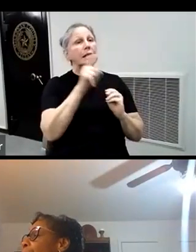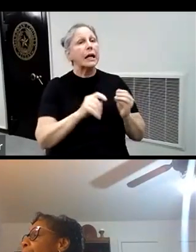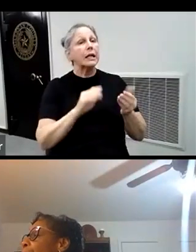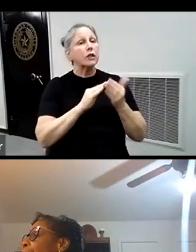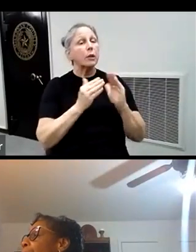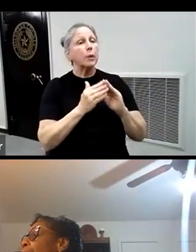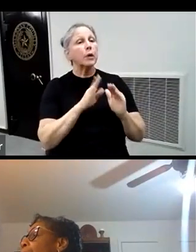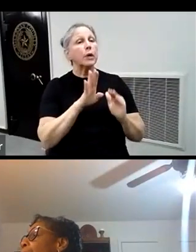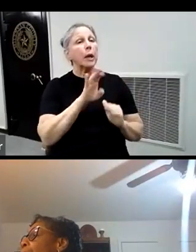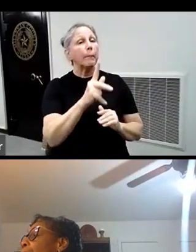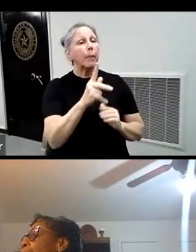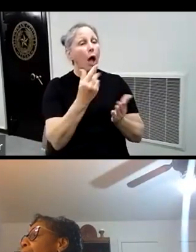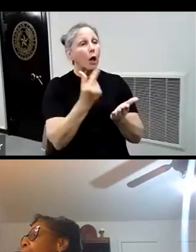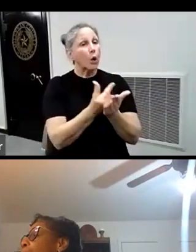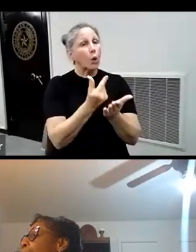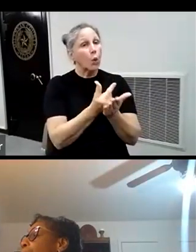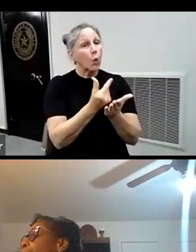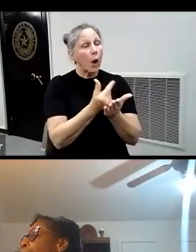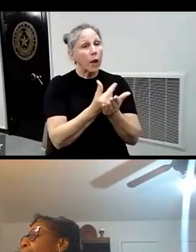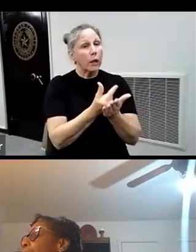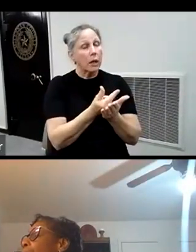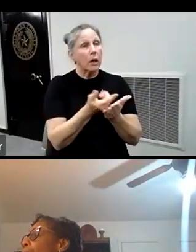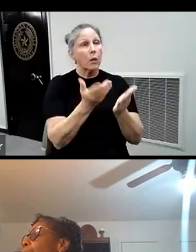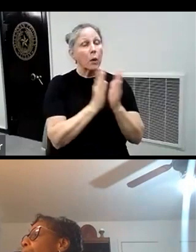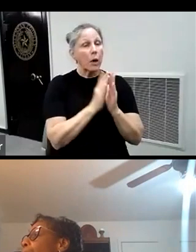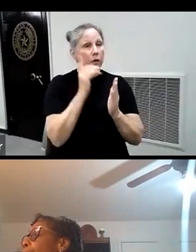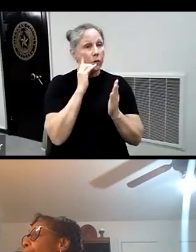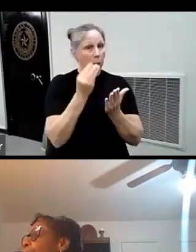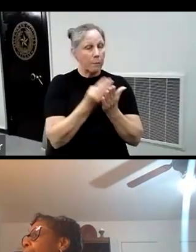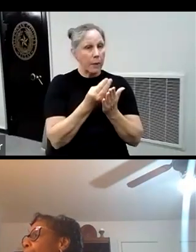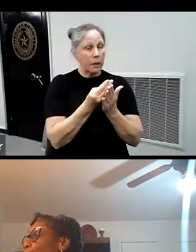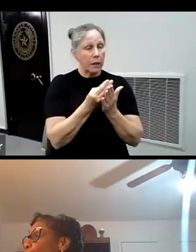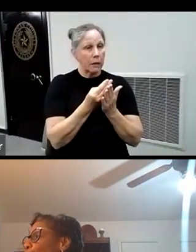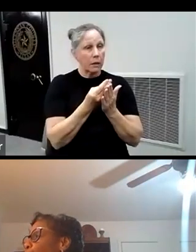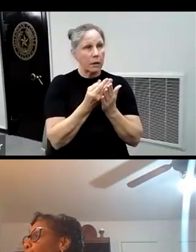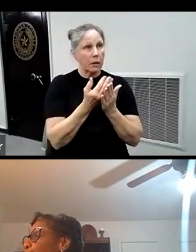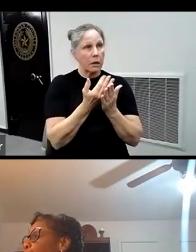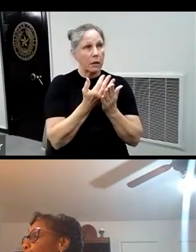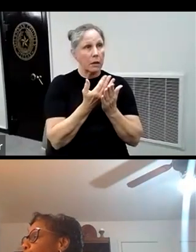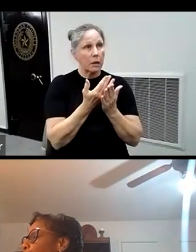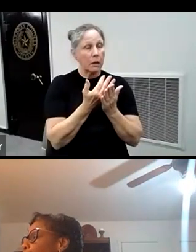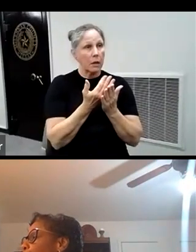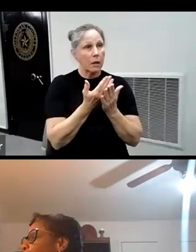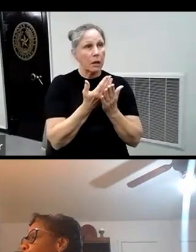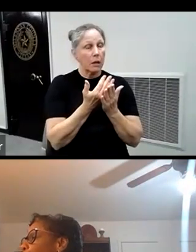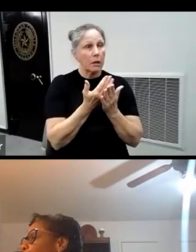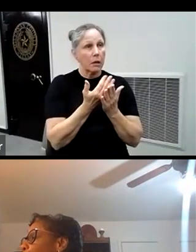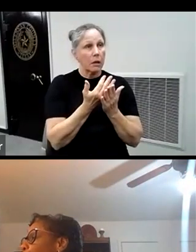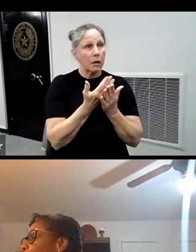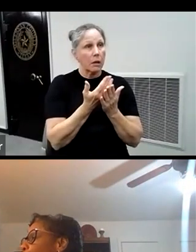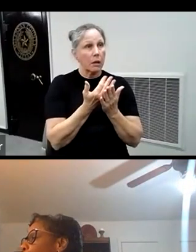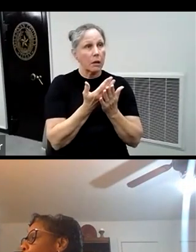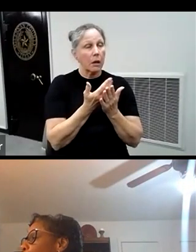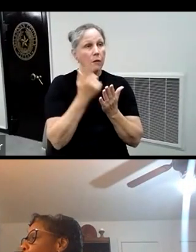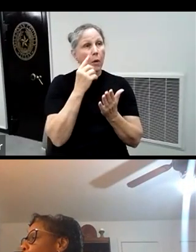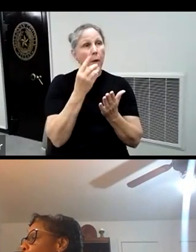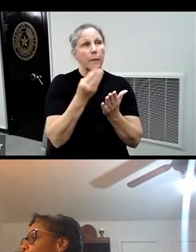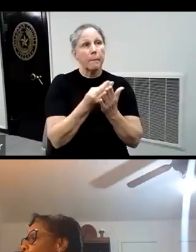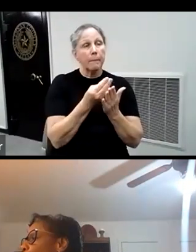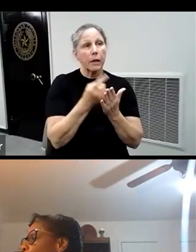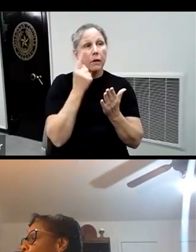Block Grant, authorization request to release for release of funds